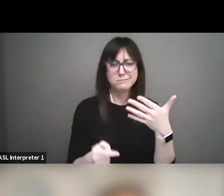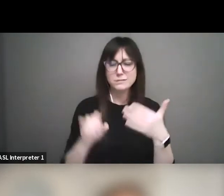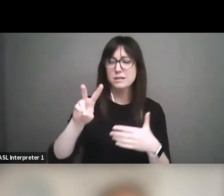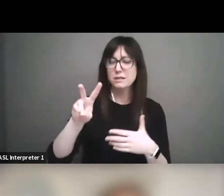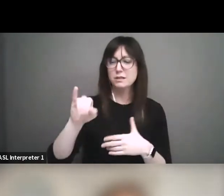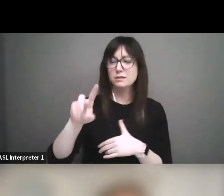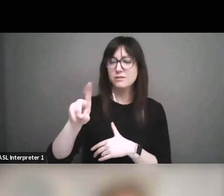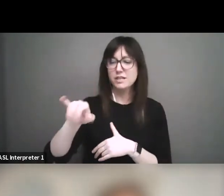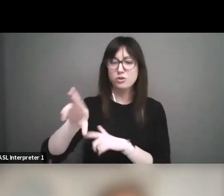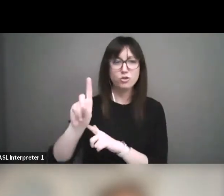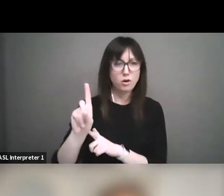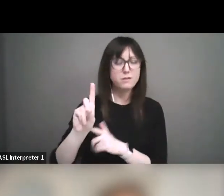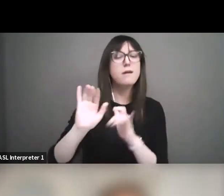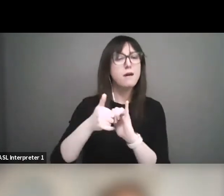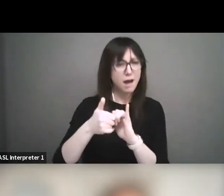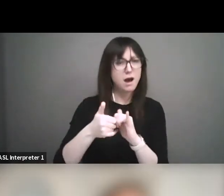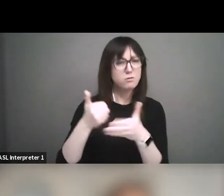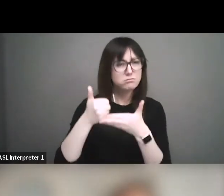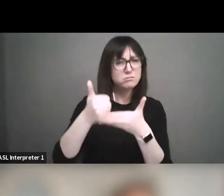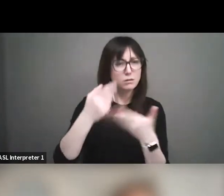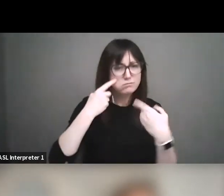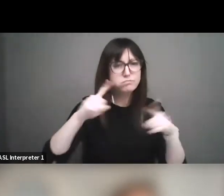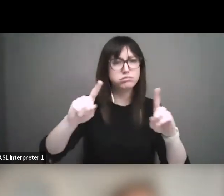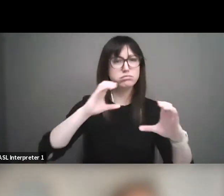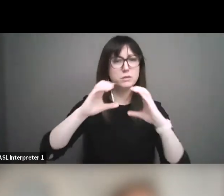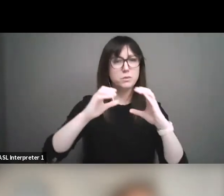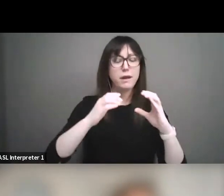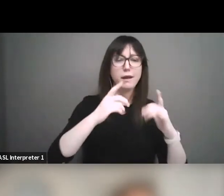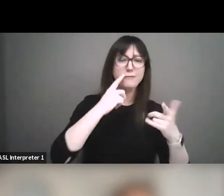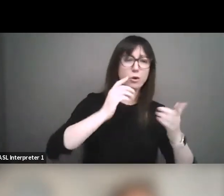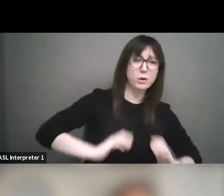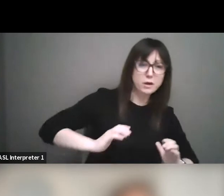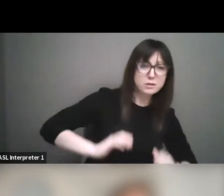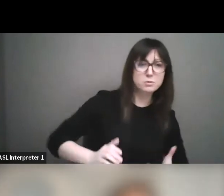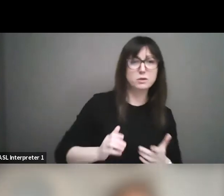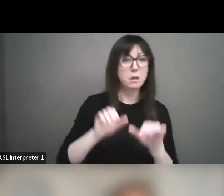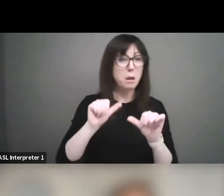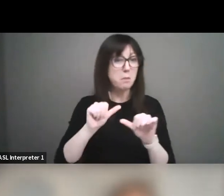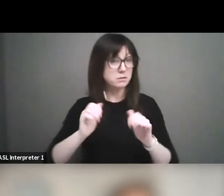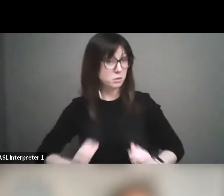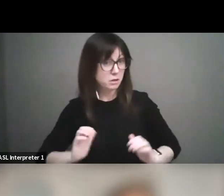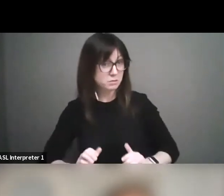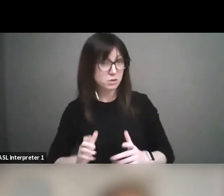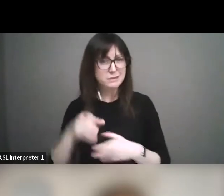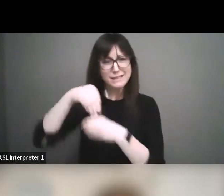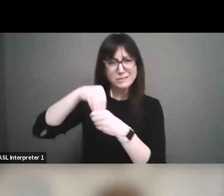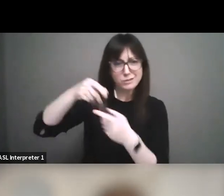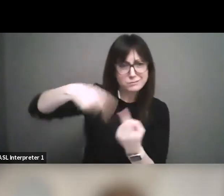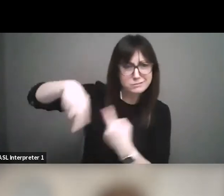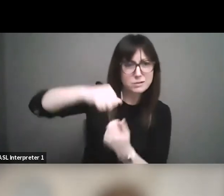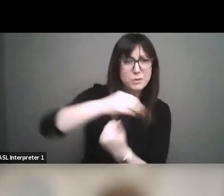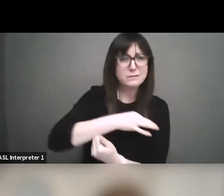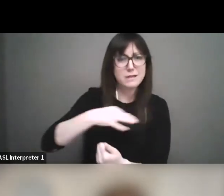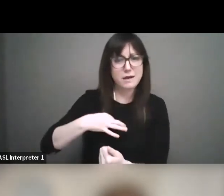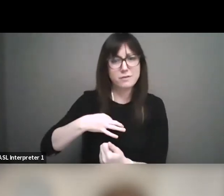help effectively communicate to your customers, prospects, internal employees, etc. It's going to be around video